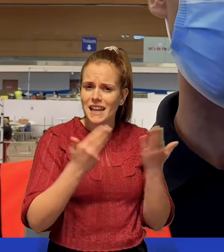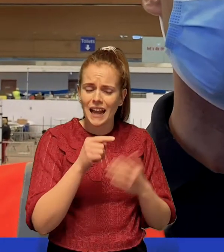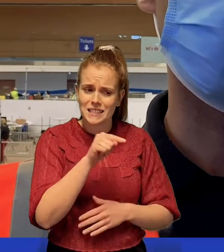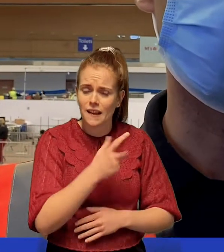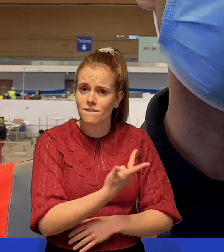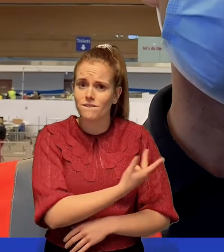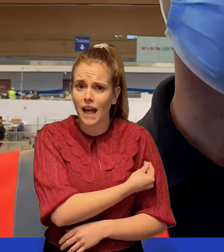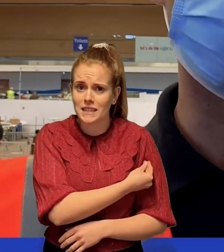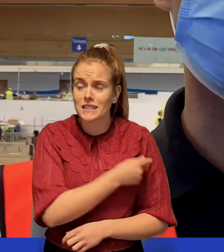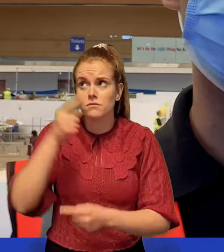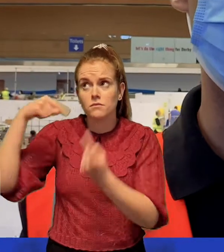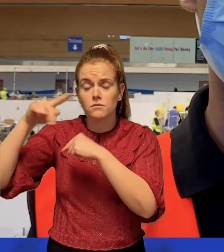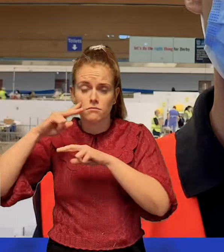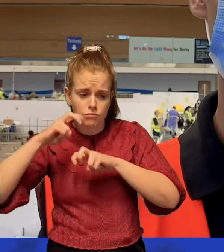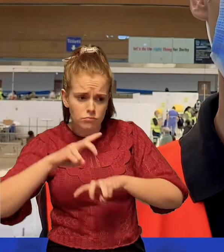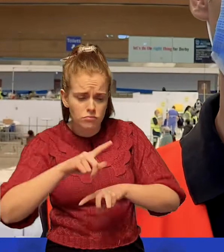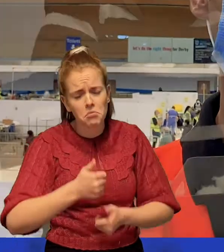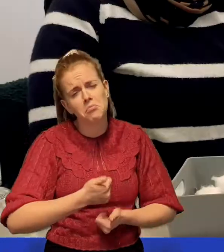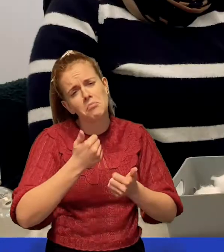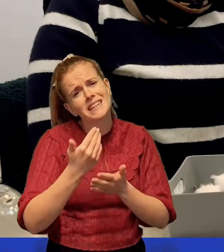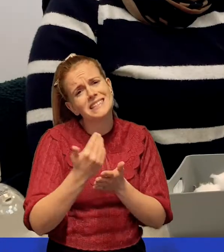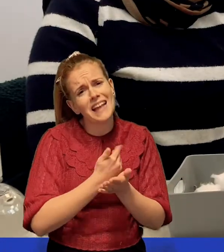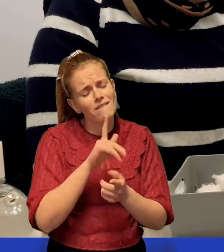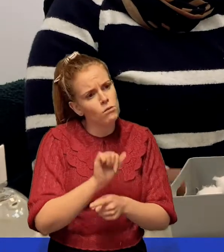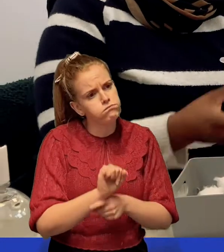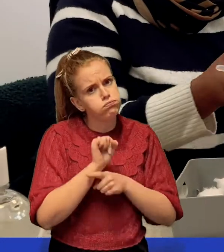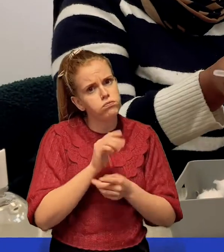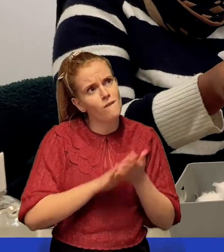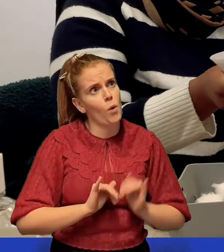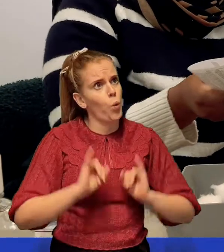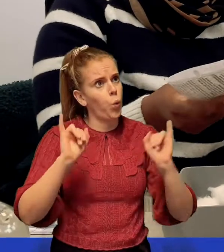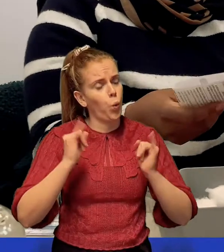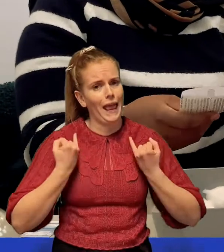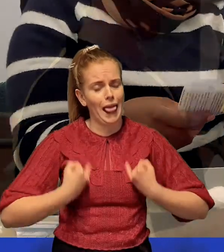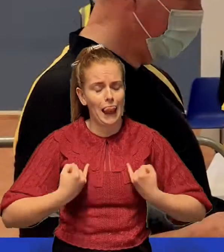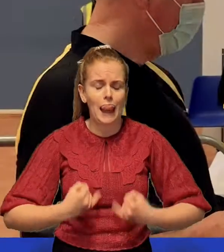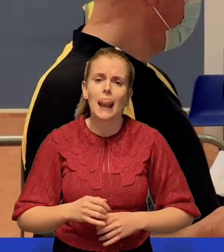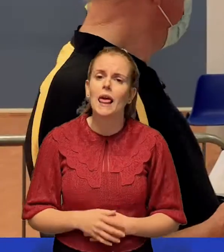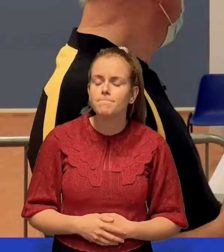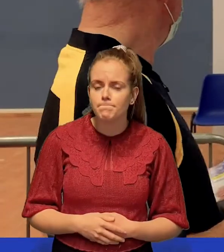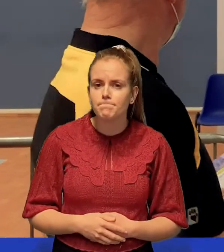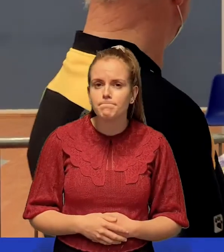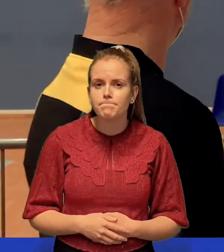The COVID-19 vaccine has been shown to be safe and effective in clinical trials to prevent serious illness.